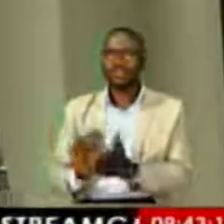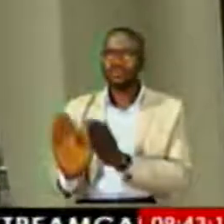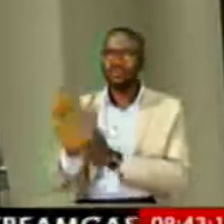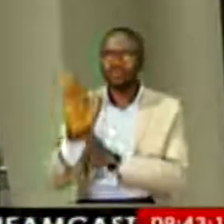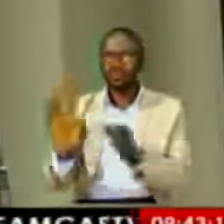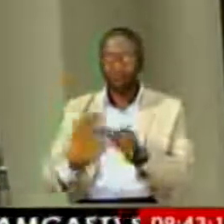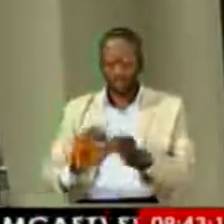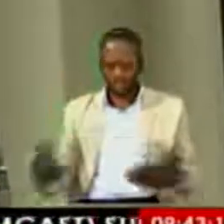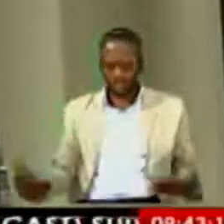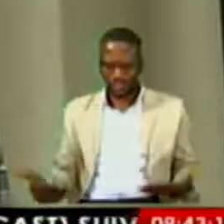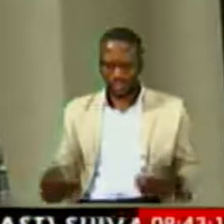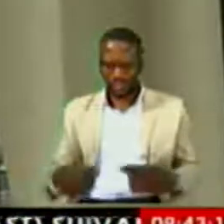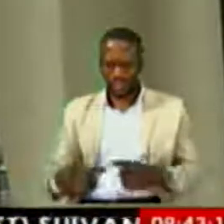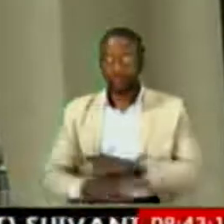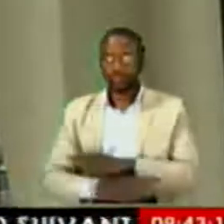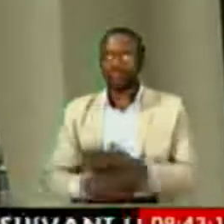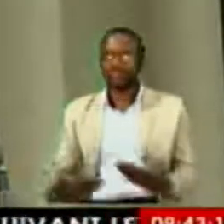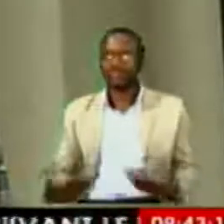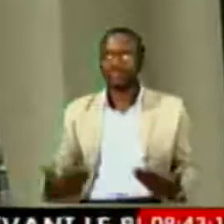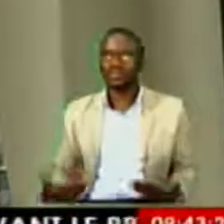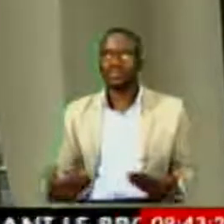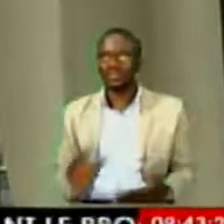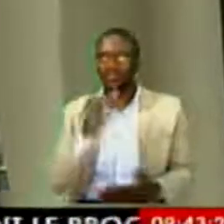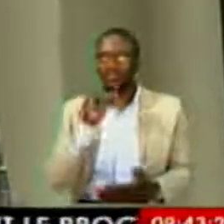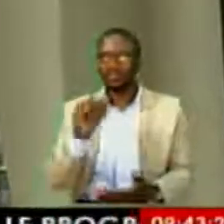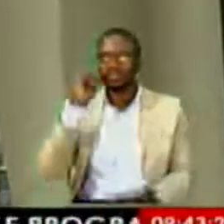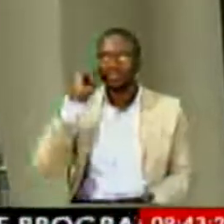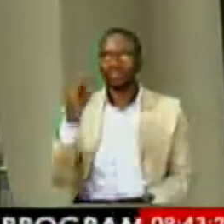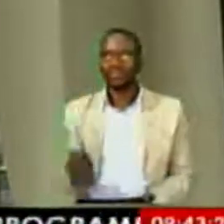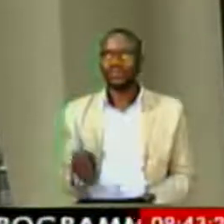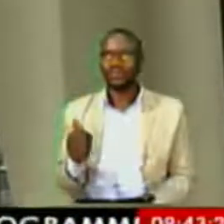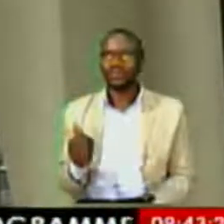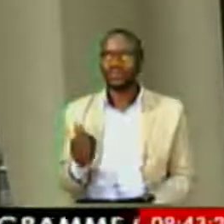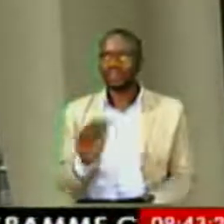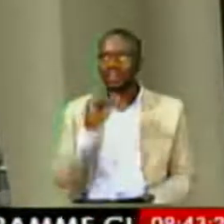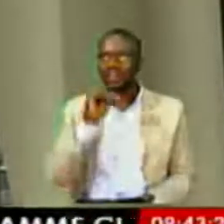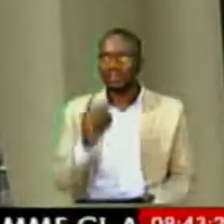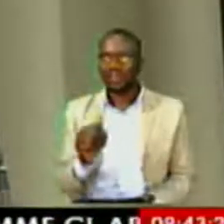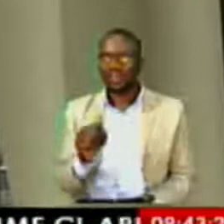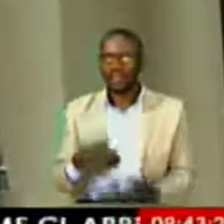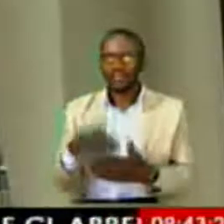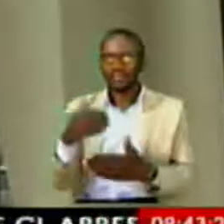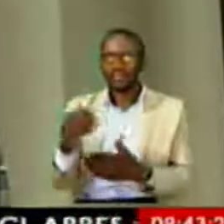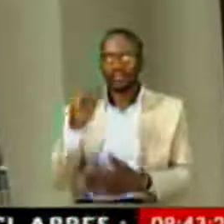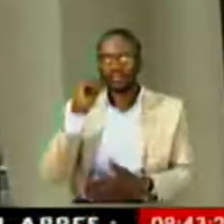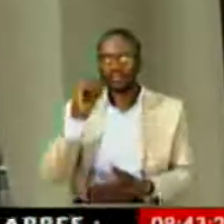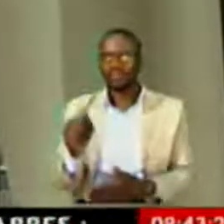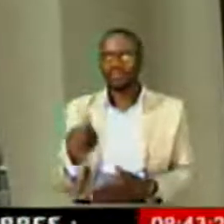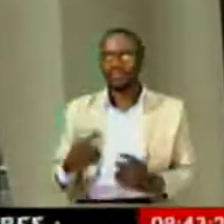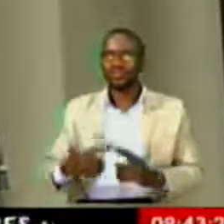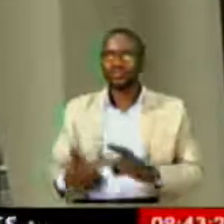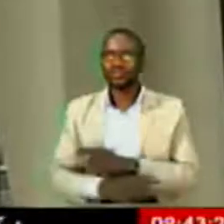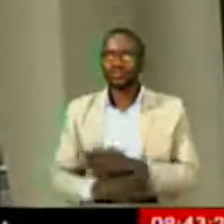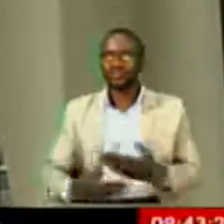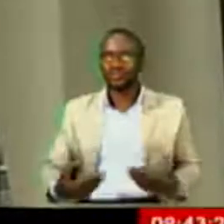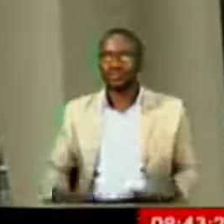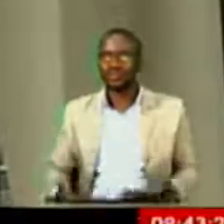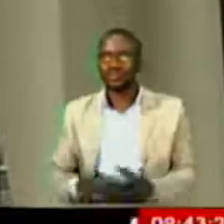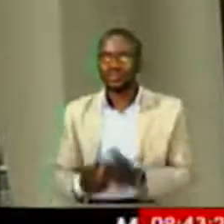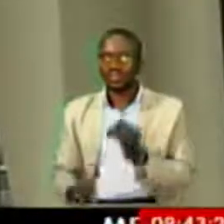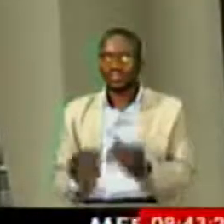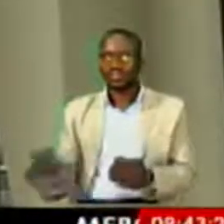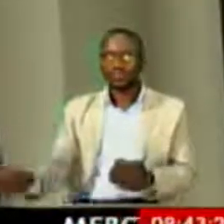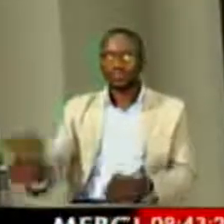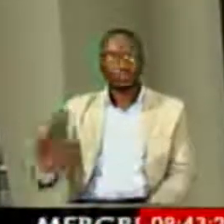present. Aujourd'hui. Today. Pas demain. Not tomorrow. Pas le lendemain. Not mais aujourd'hui. The other day, but today. Si vous écoutez